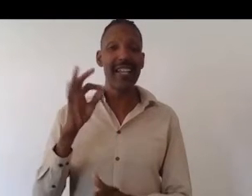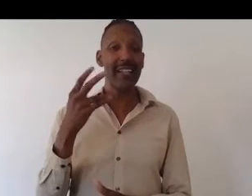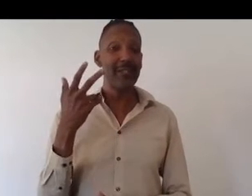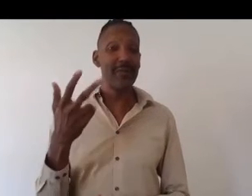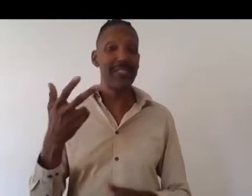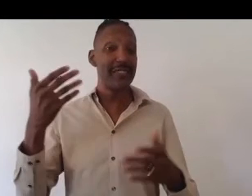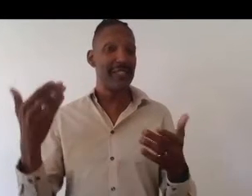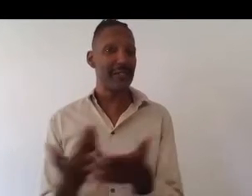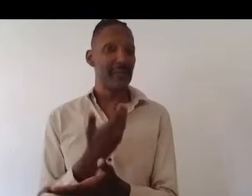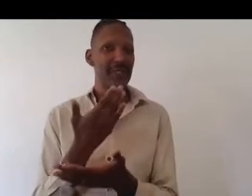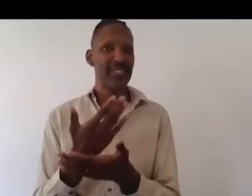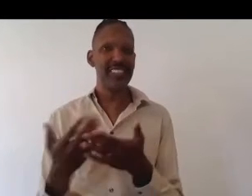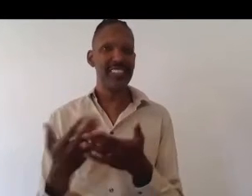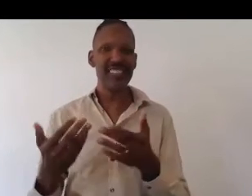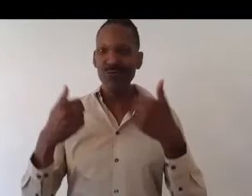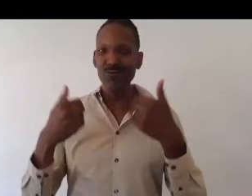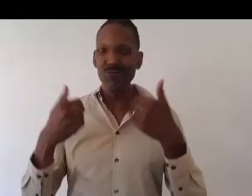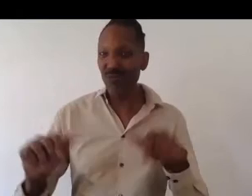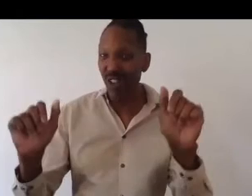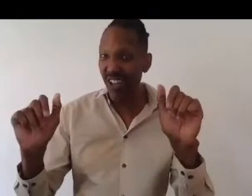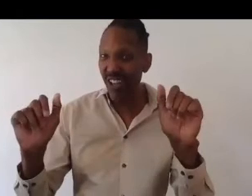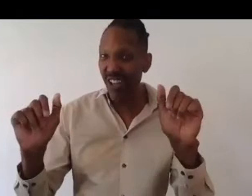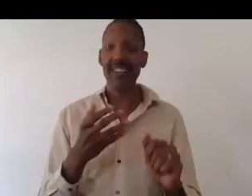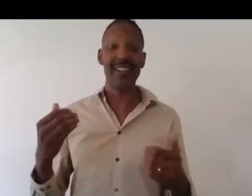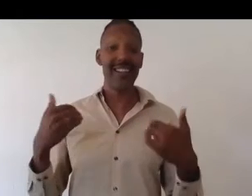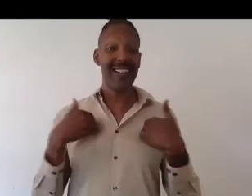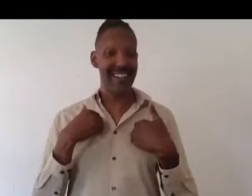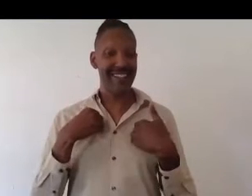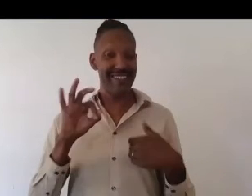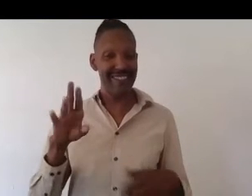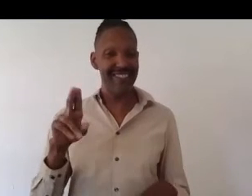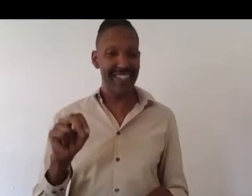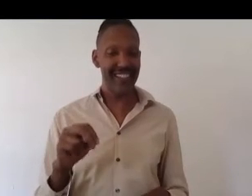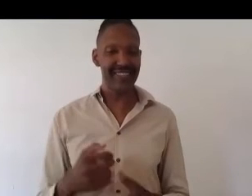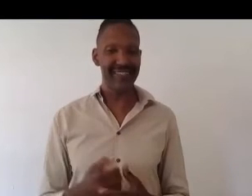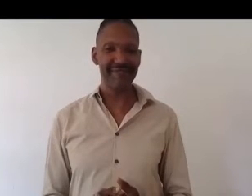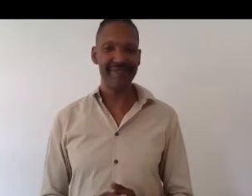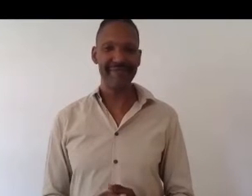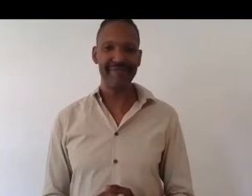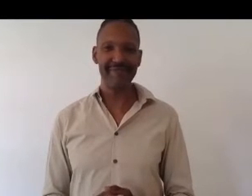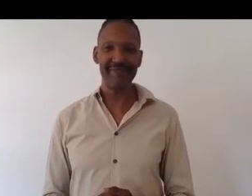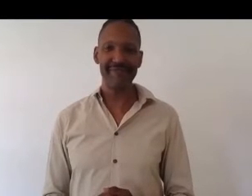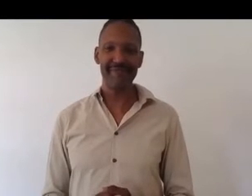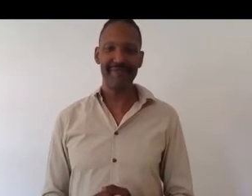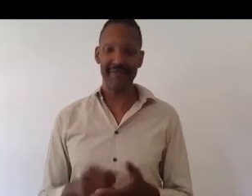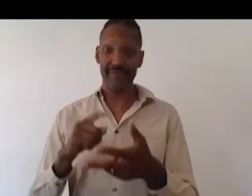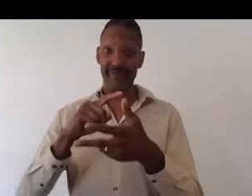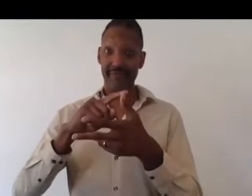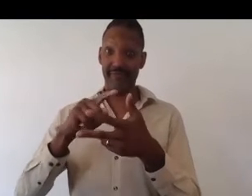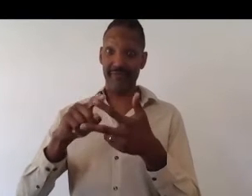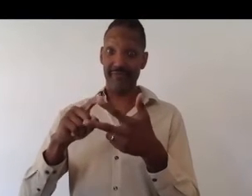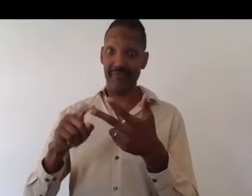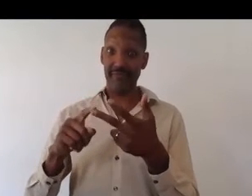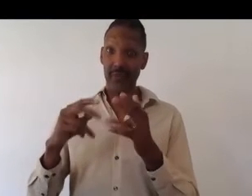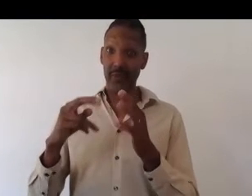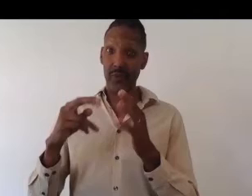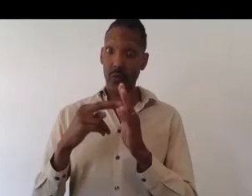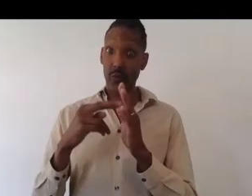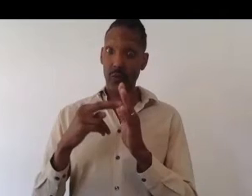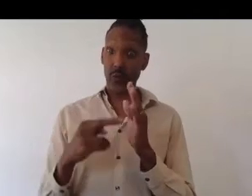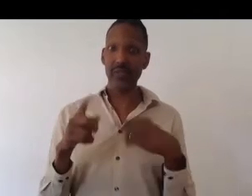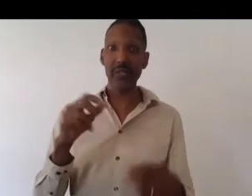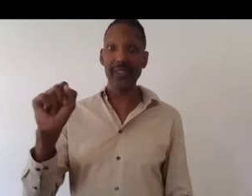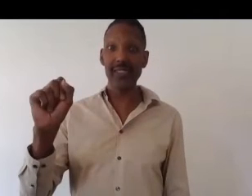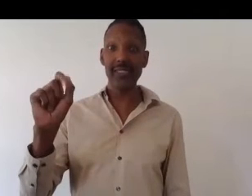And I'll get to that near the end. And hopefully have some fun. So the 3 tips are read about STEM, test out